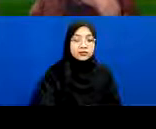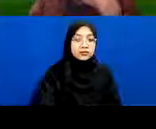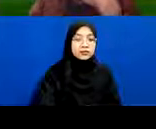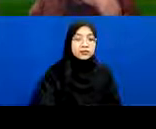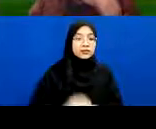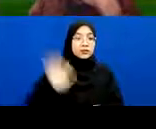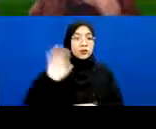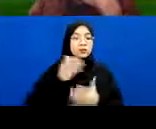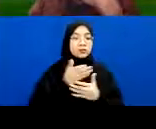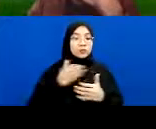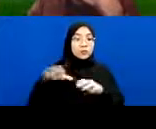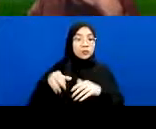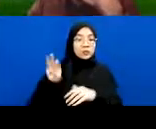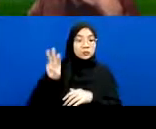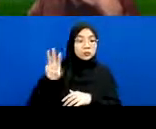consequences.